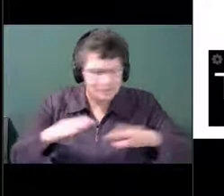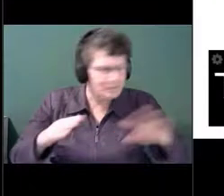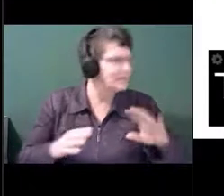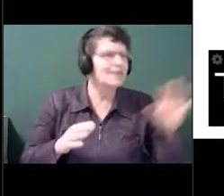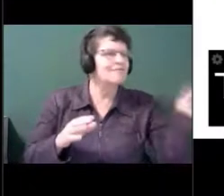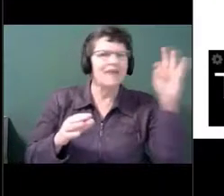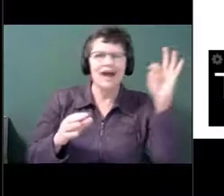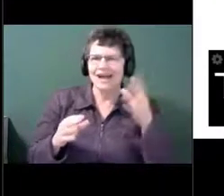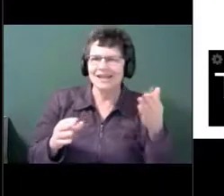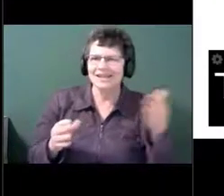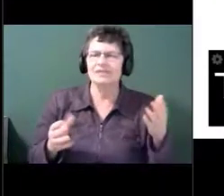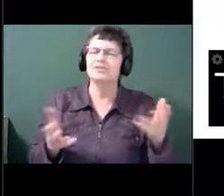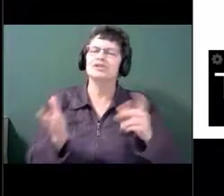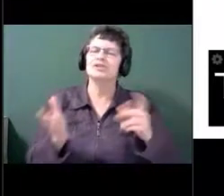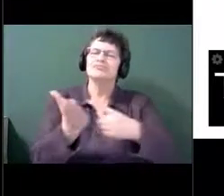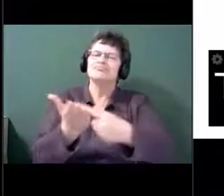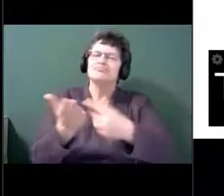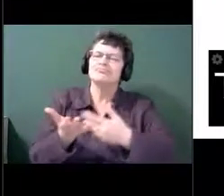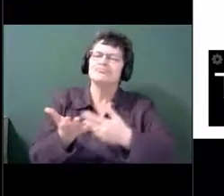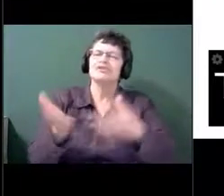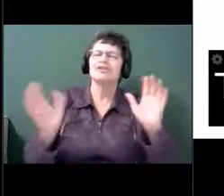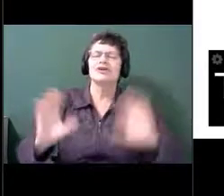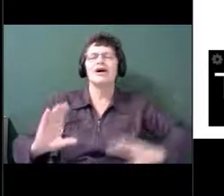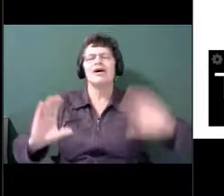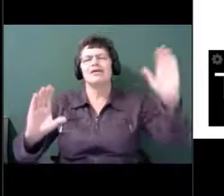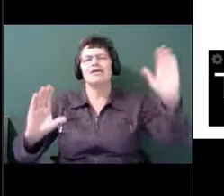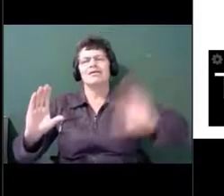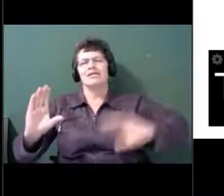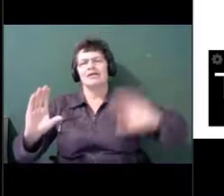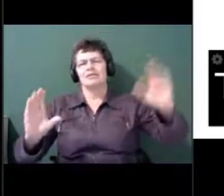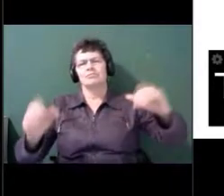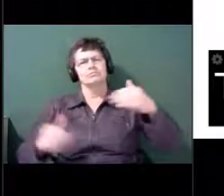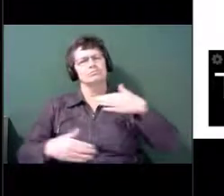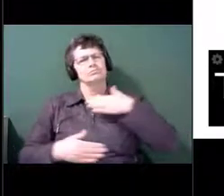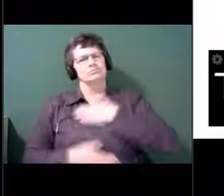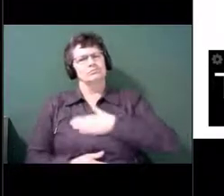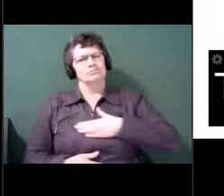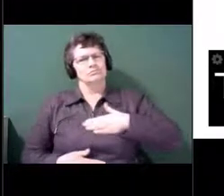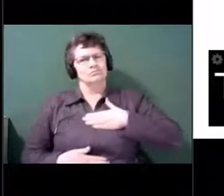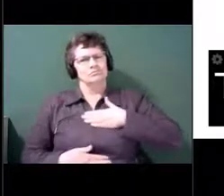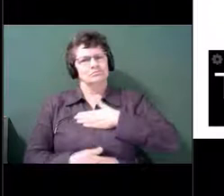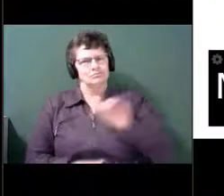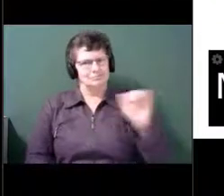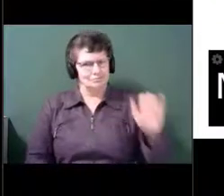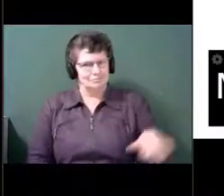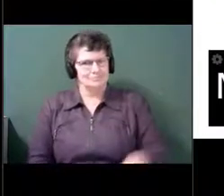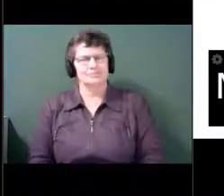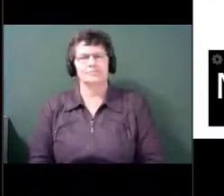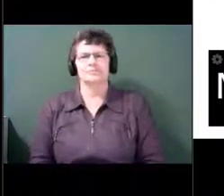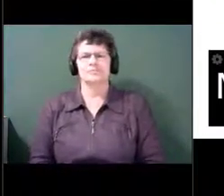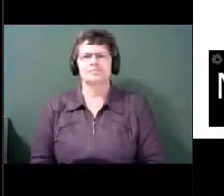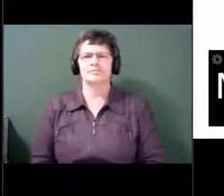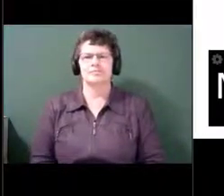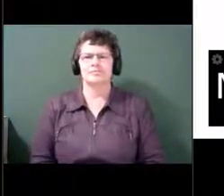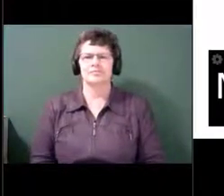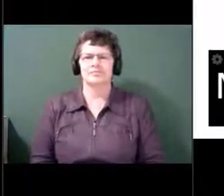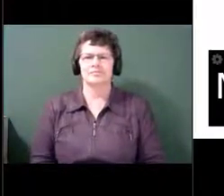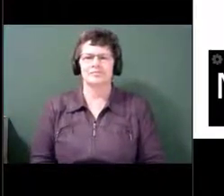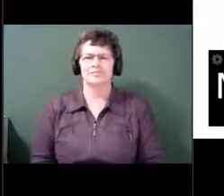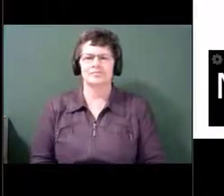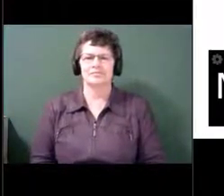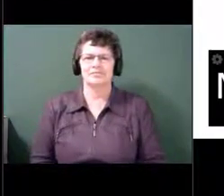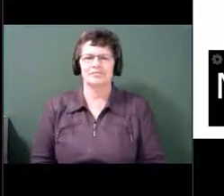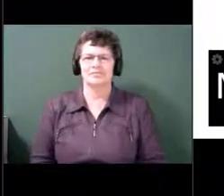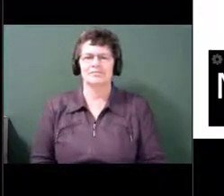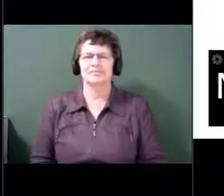collage. My collage was about sort of dementia before, while